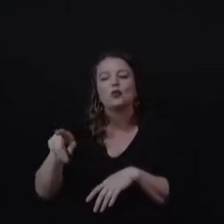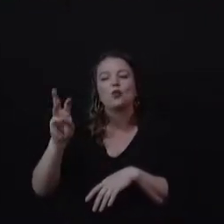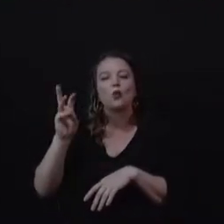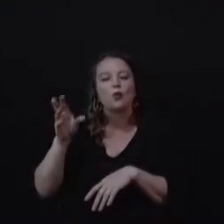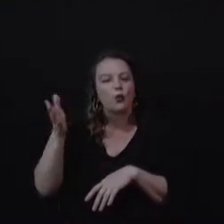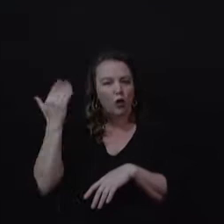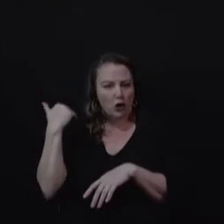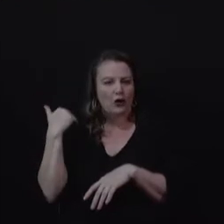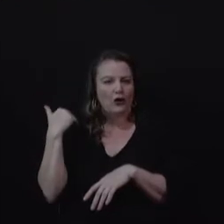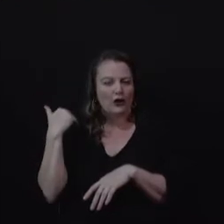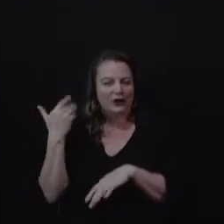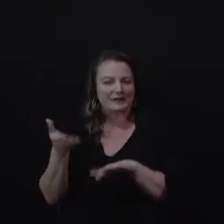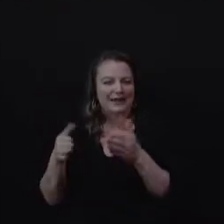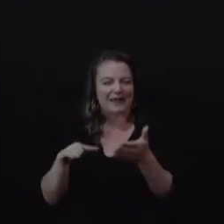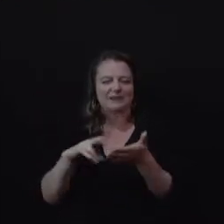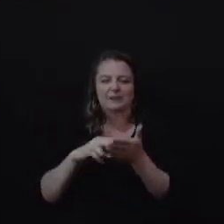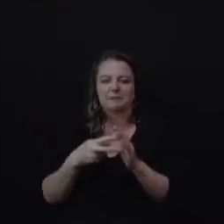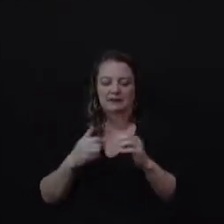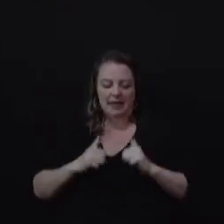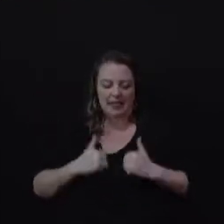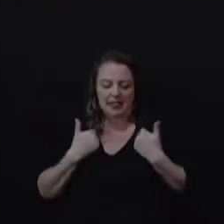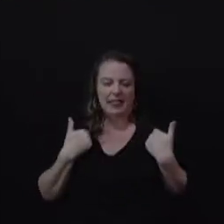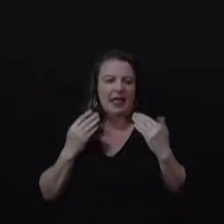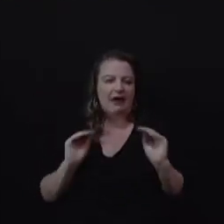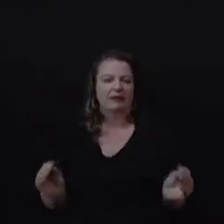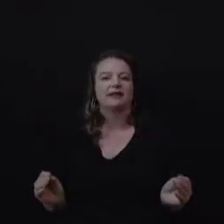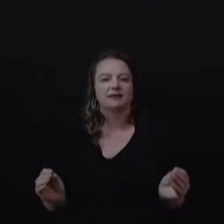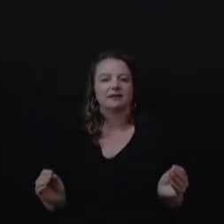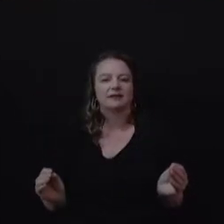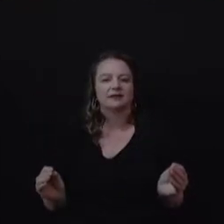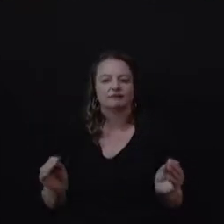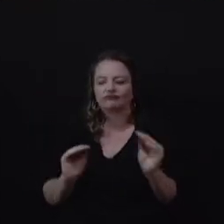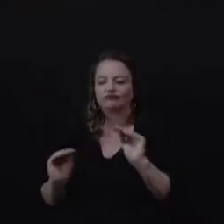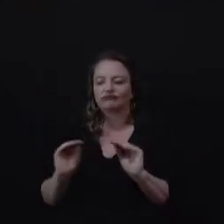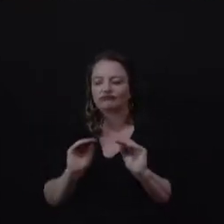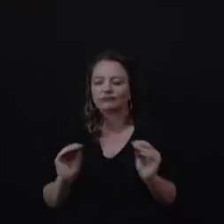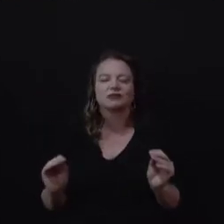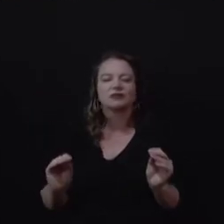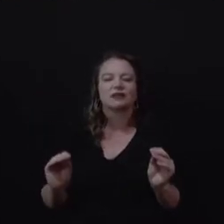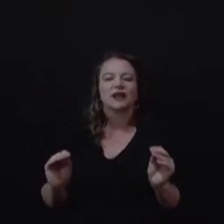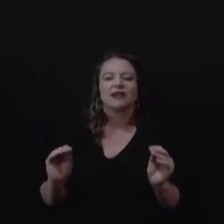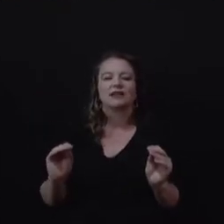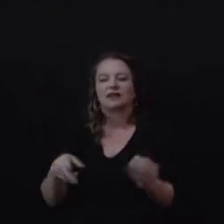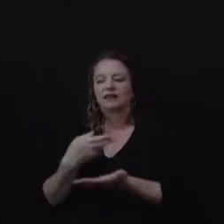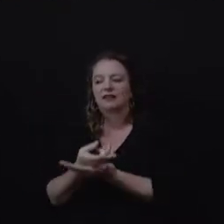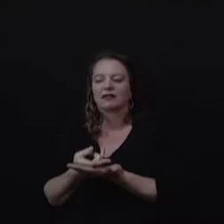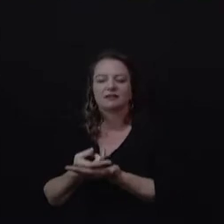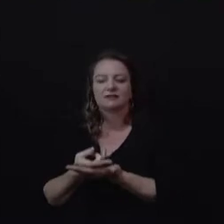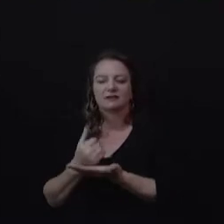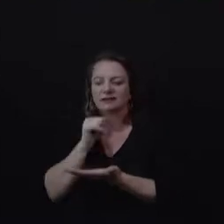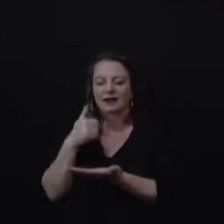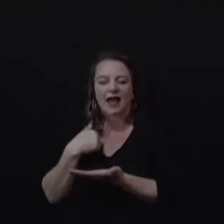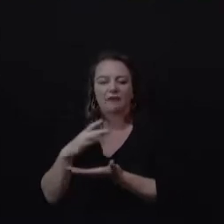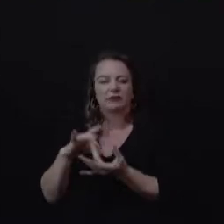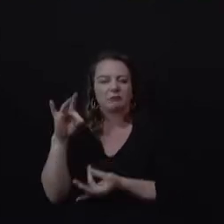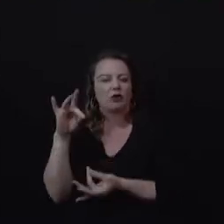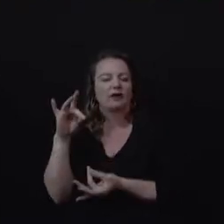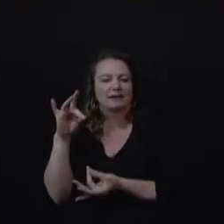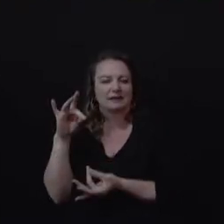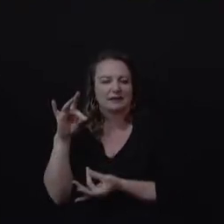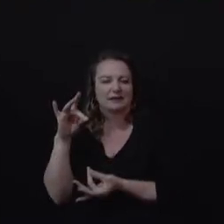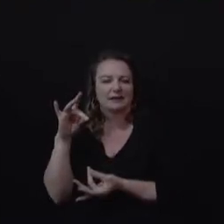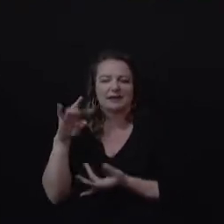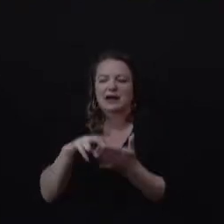It means to be lifeless, without animation. It means to be a corpse without a spirit. It means